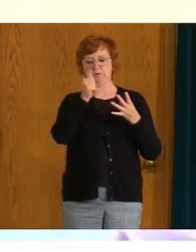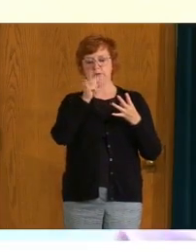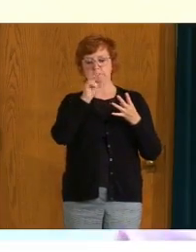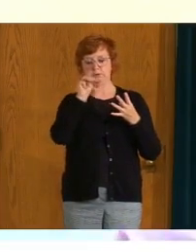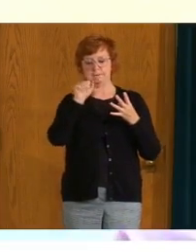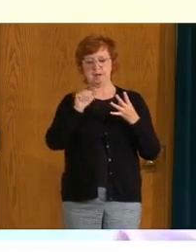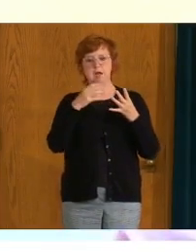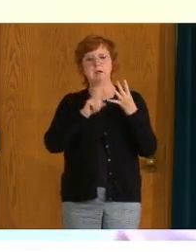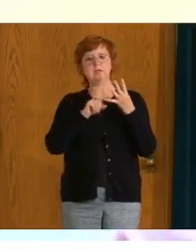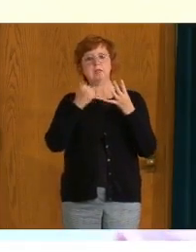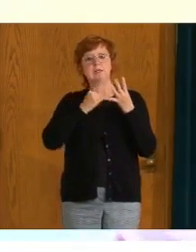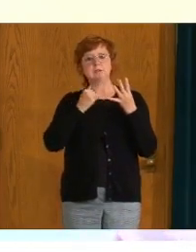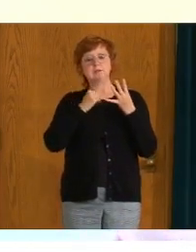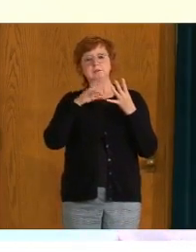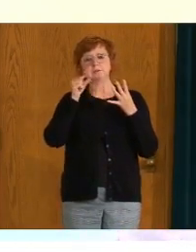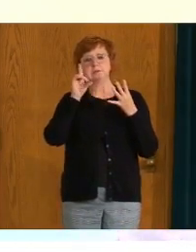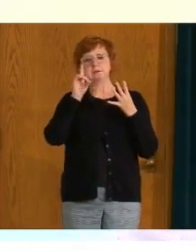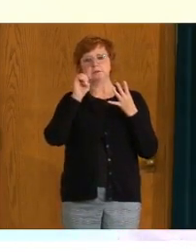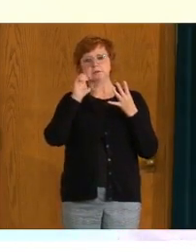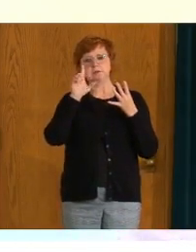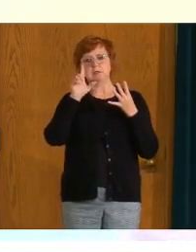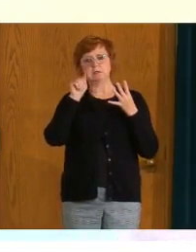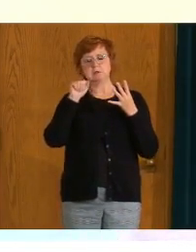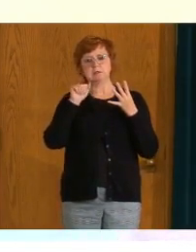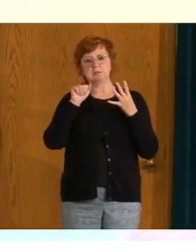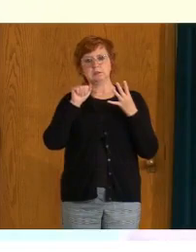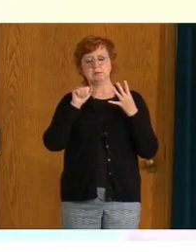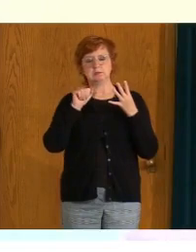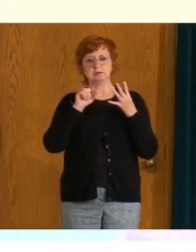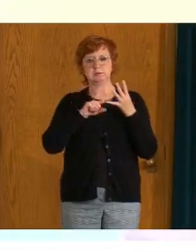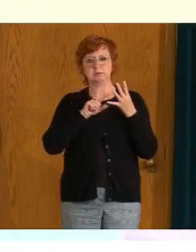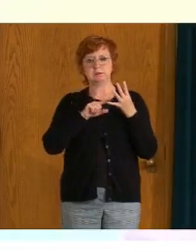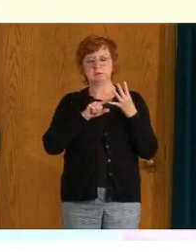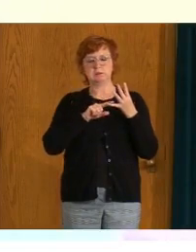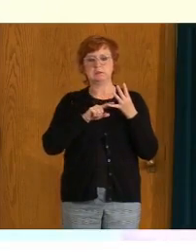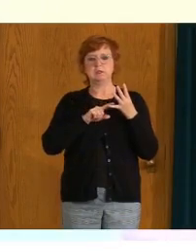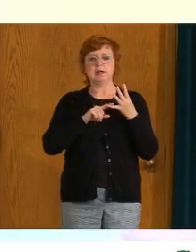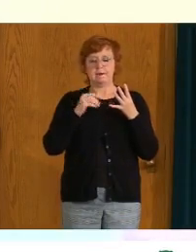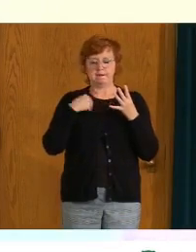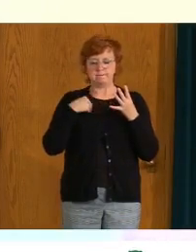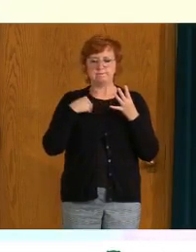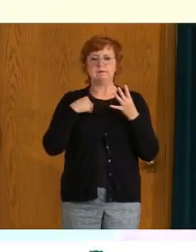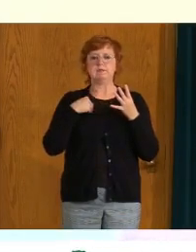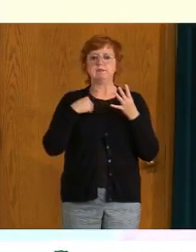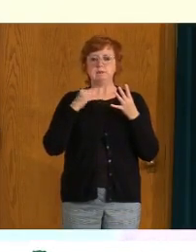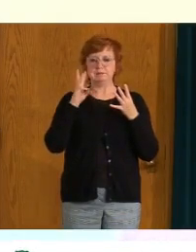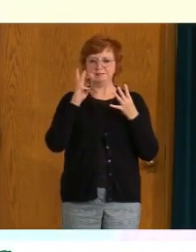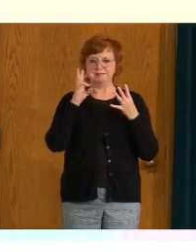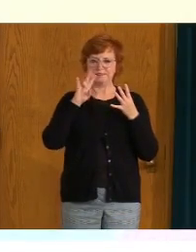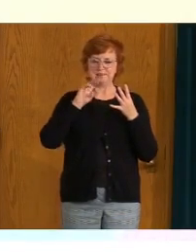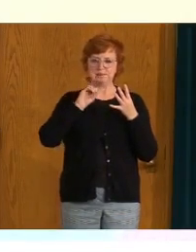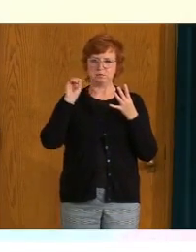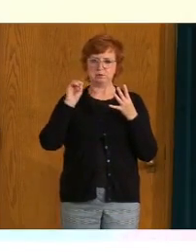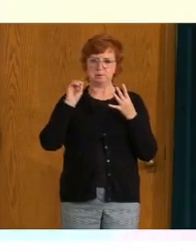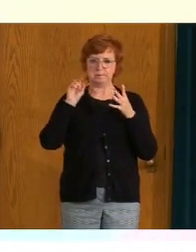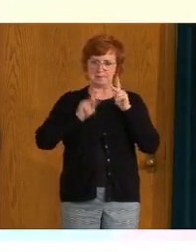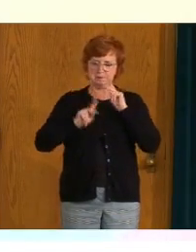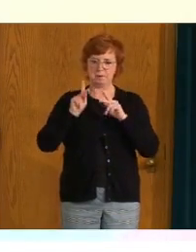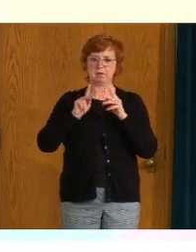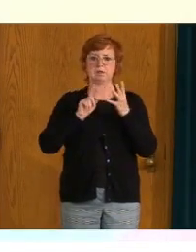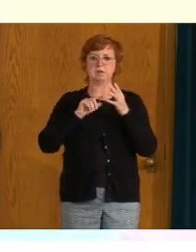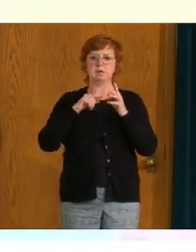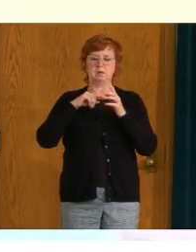at 67, predominantly in the large urban centers. Most of the initial cases were related to international and interprovincial